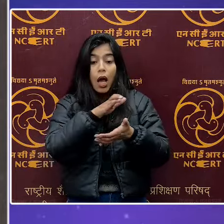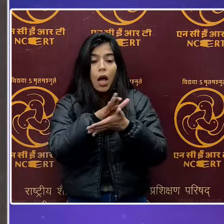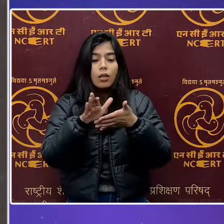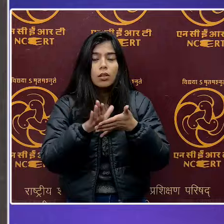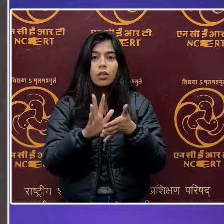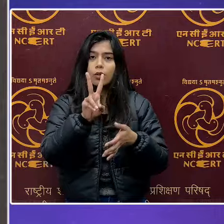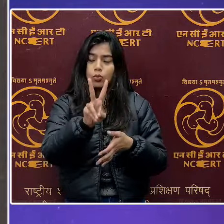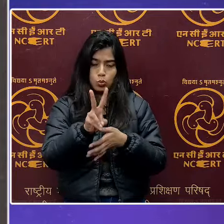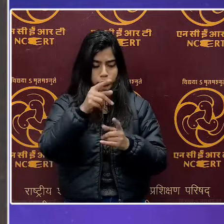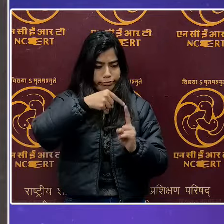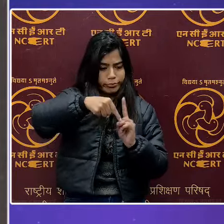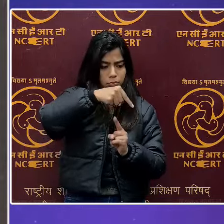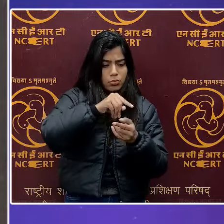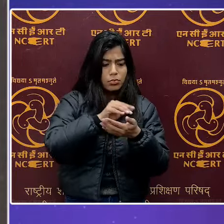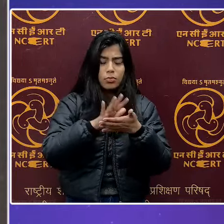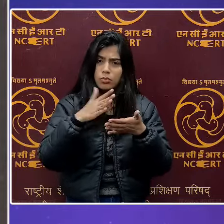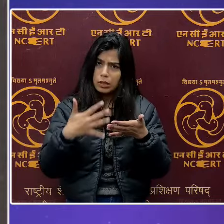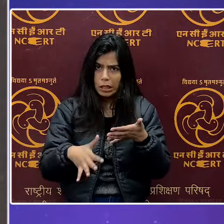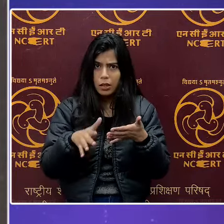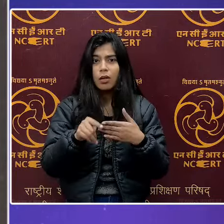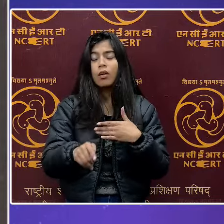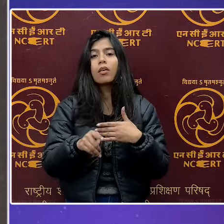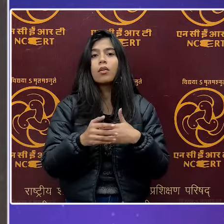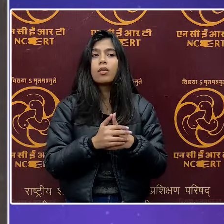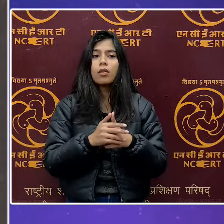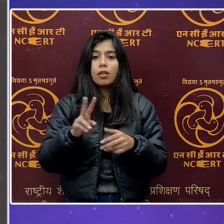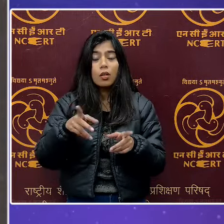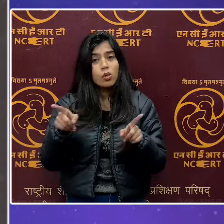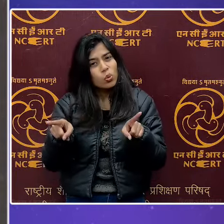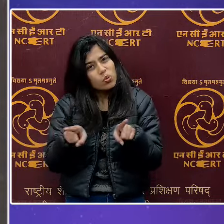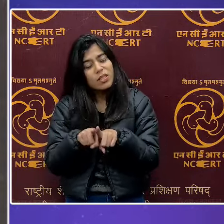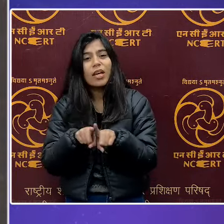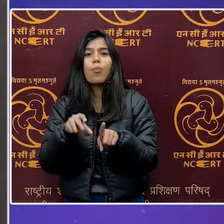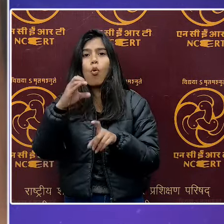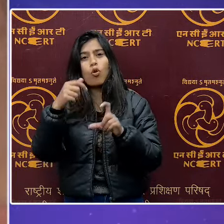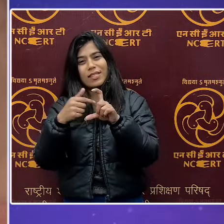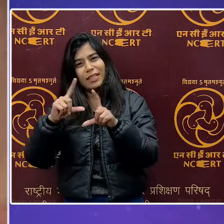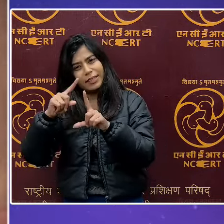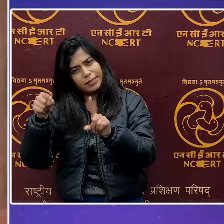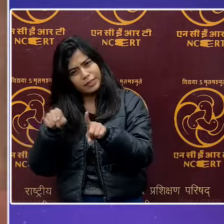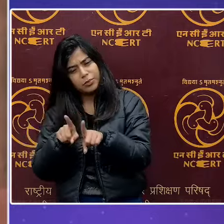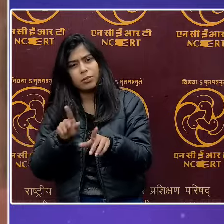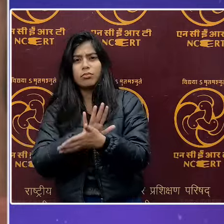in 2 seconds, the oscillatory motion will also be completed in 2 seconds. Okay.